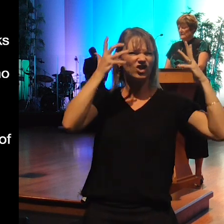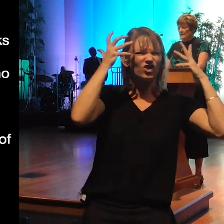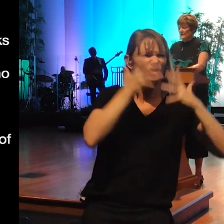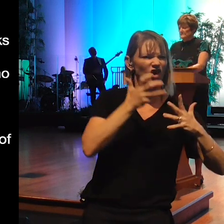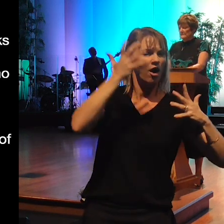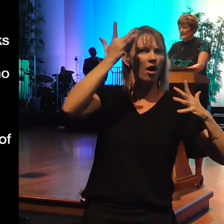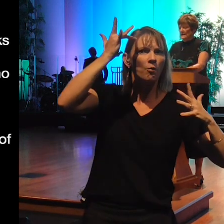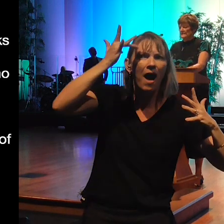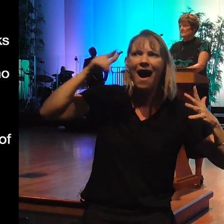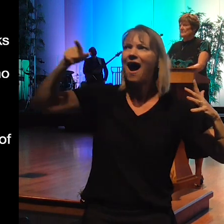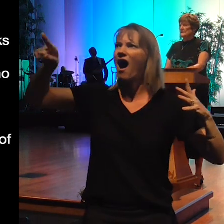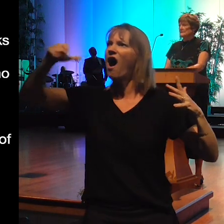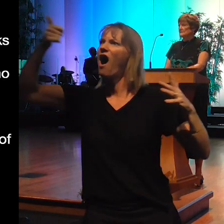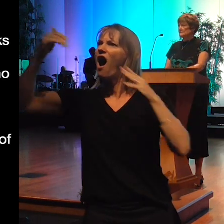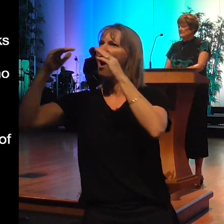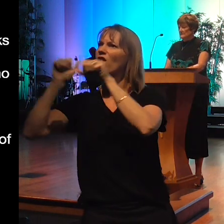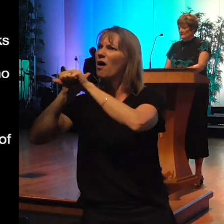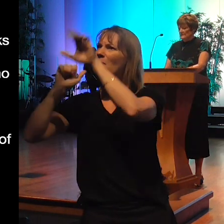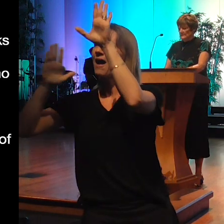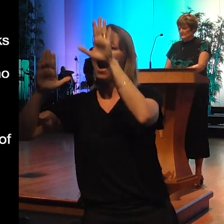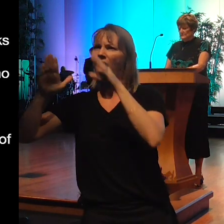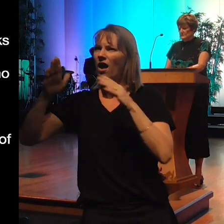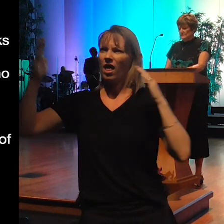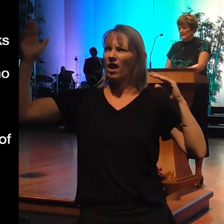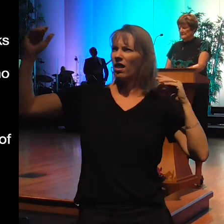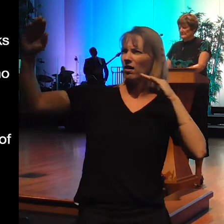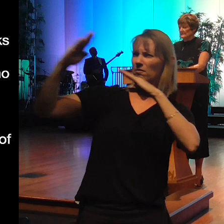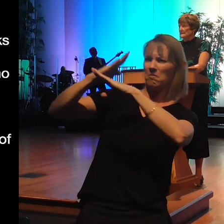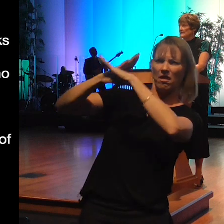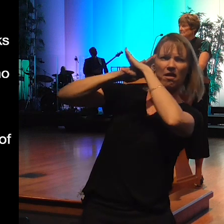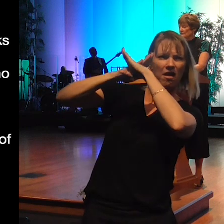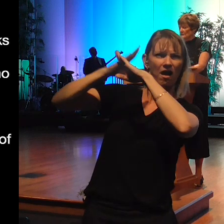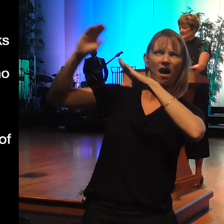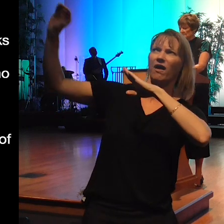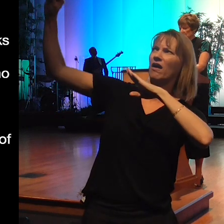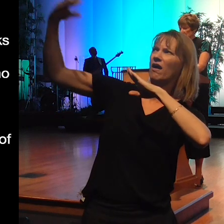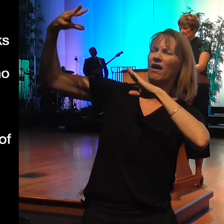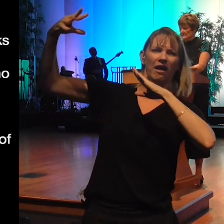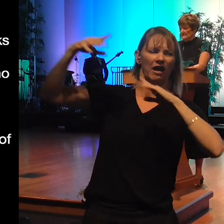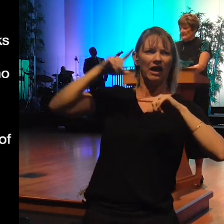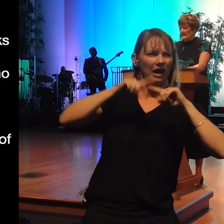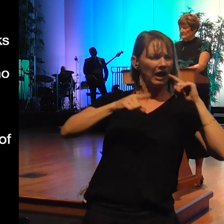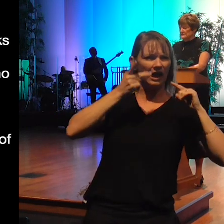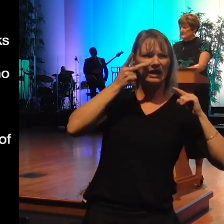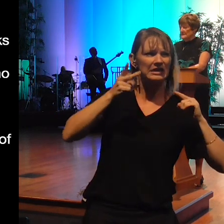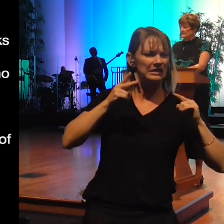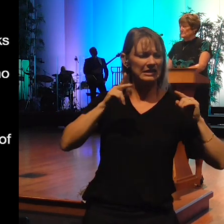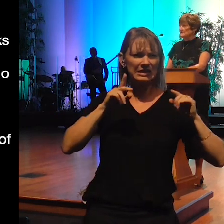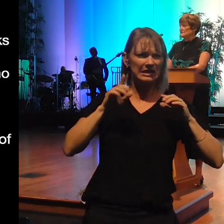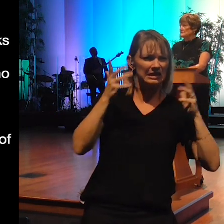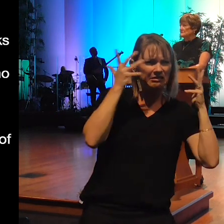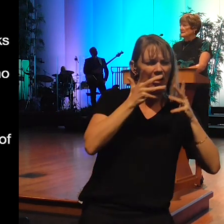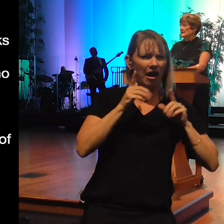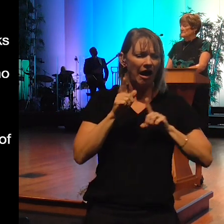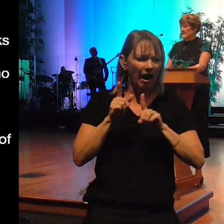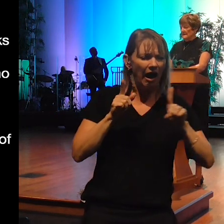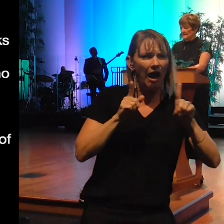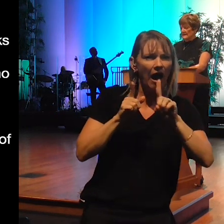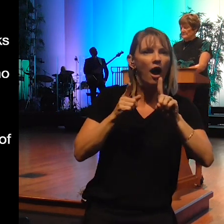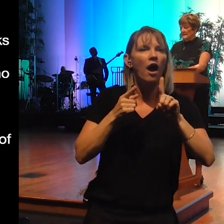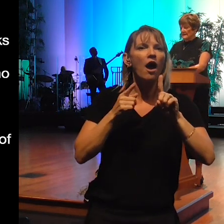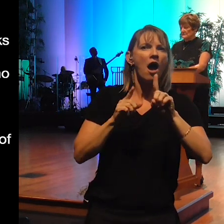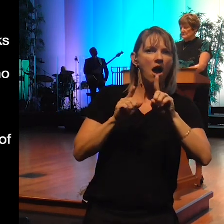We're having gone beyond the peaks that obstructed the light for us. Our ascent reaches